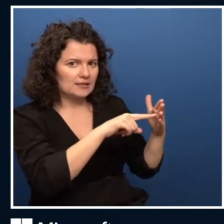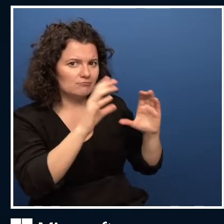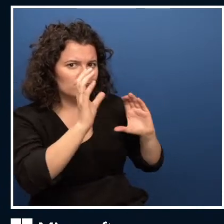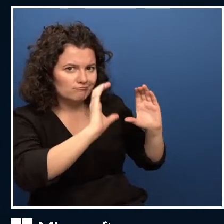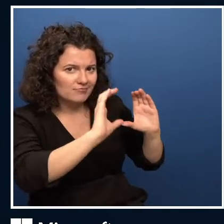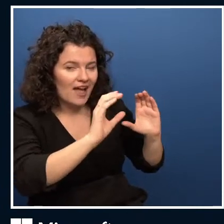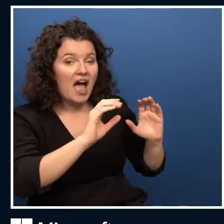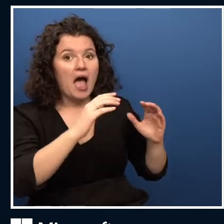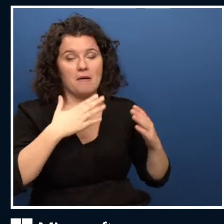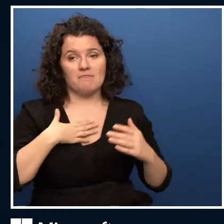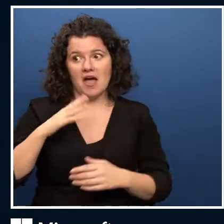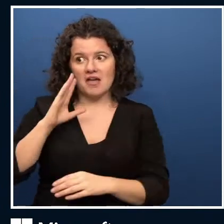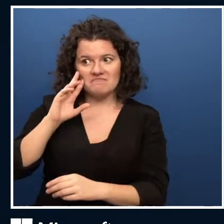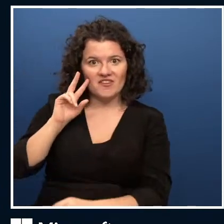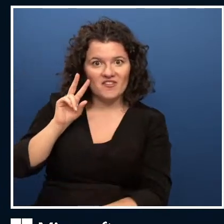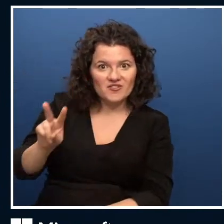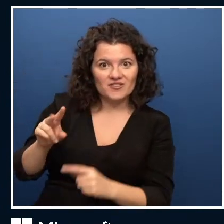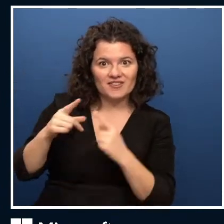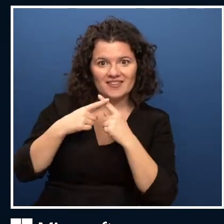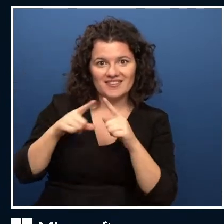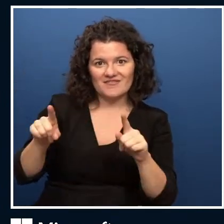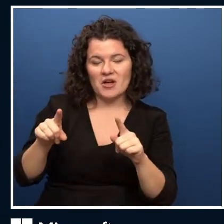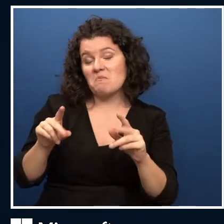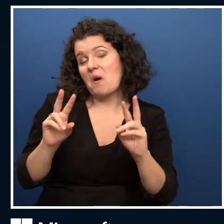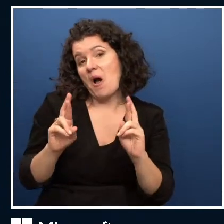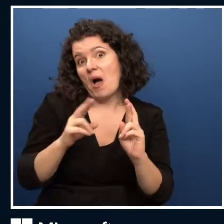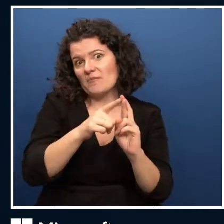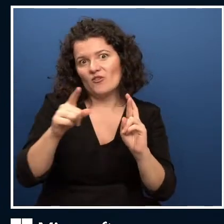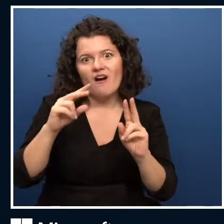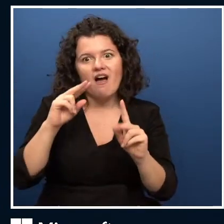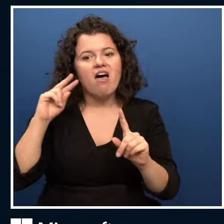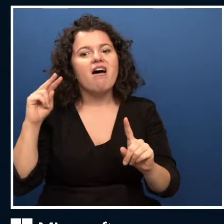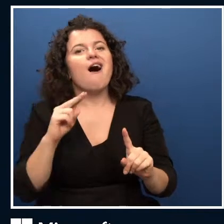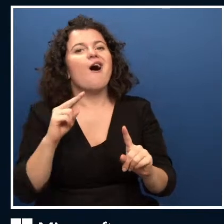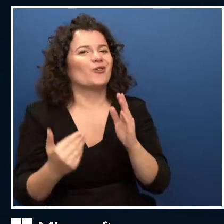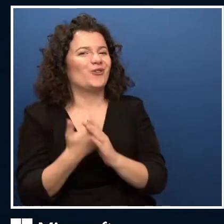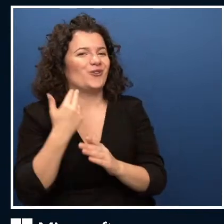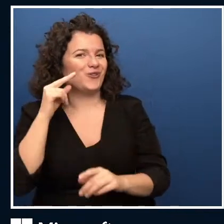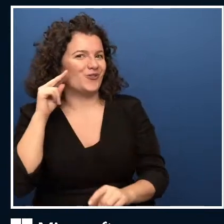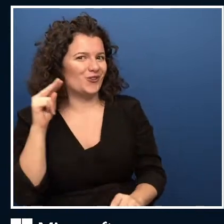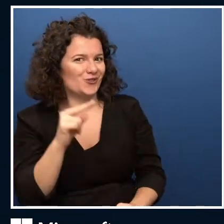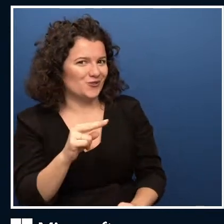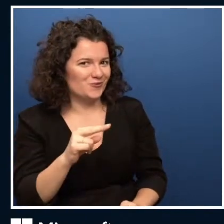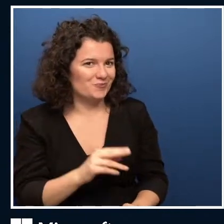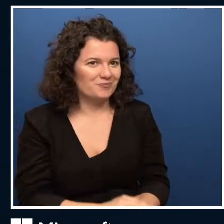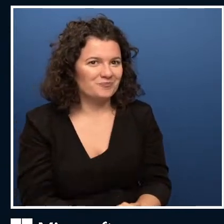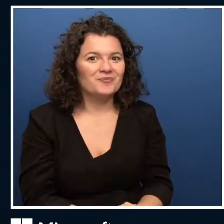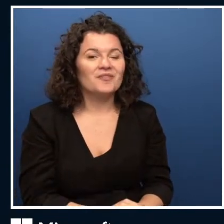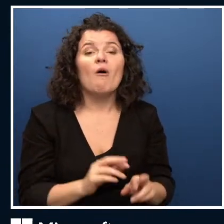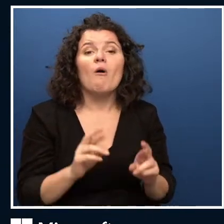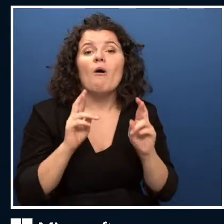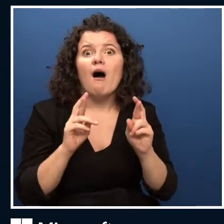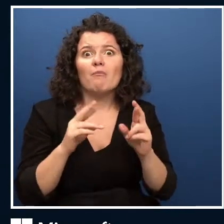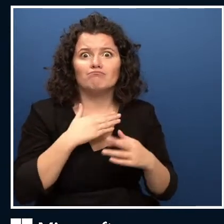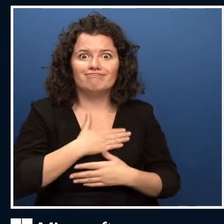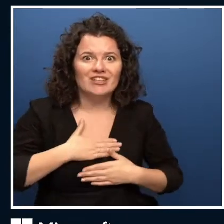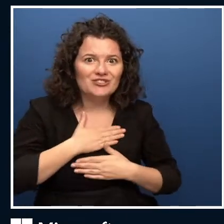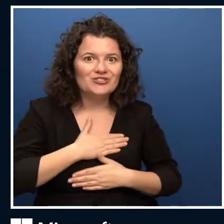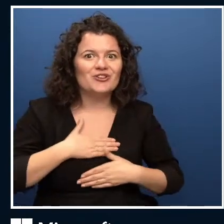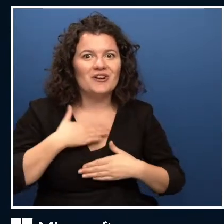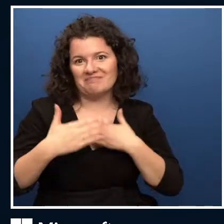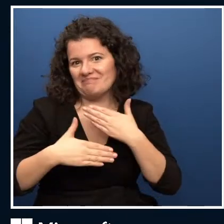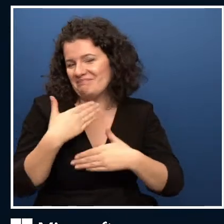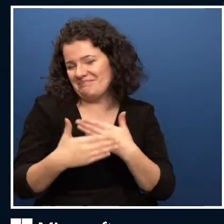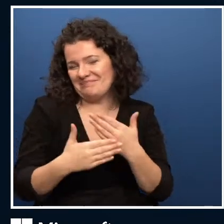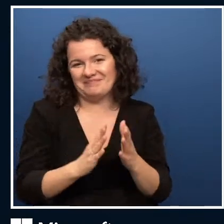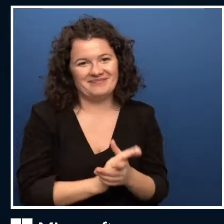to today's conference. And I hope you loved the sessions, whichever happened up till now. And I hope